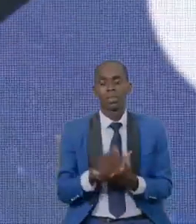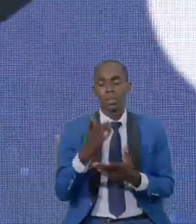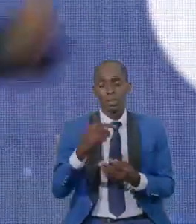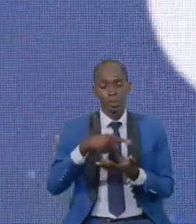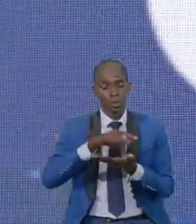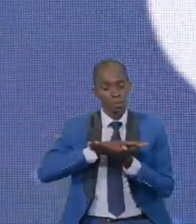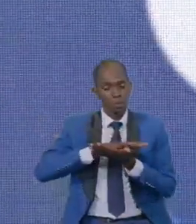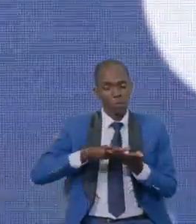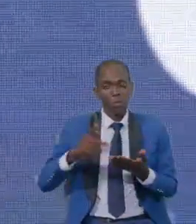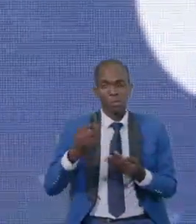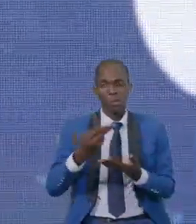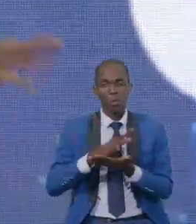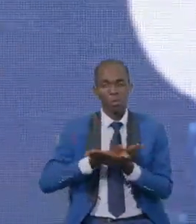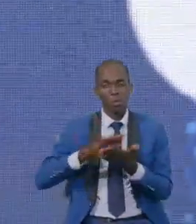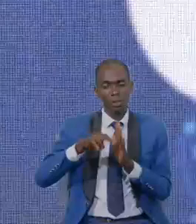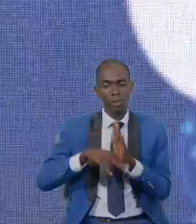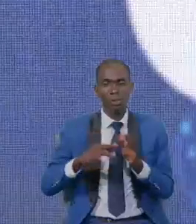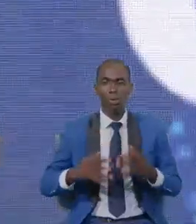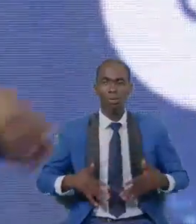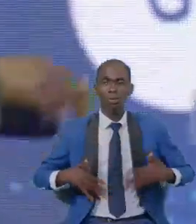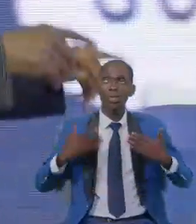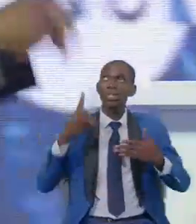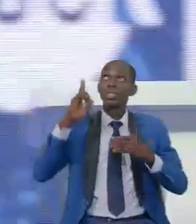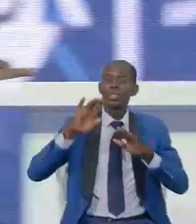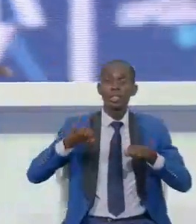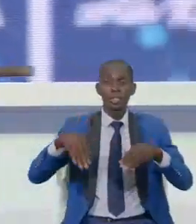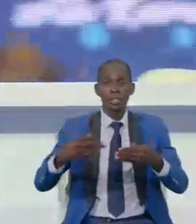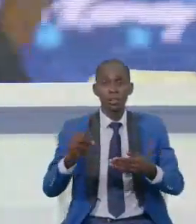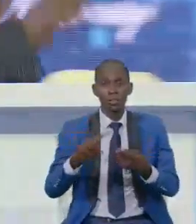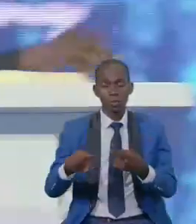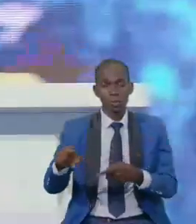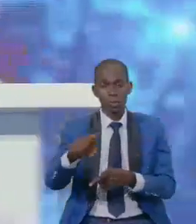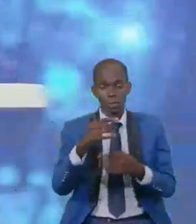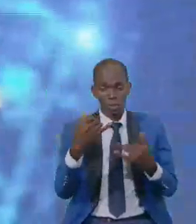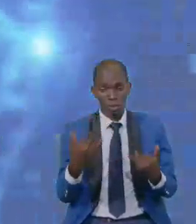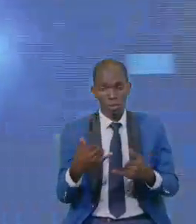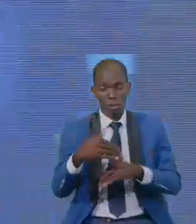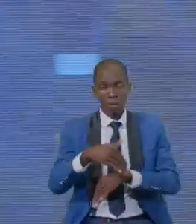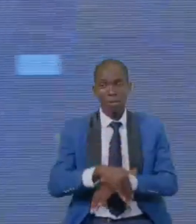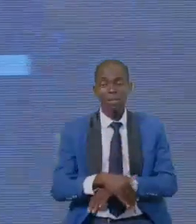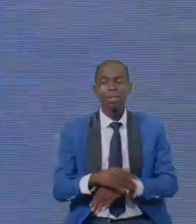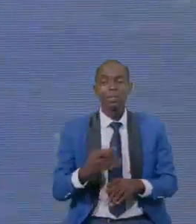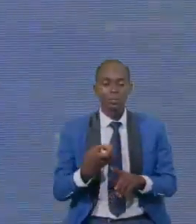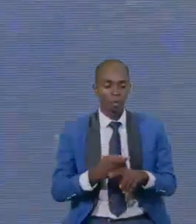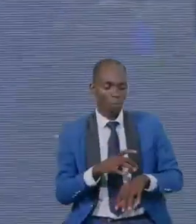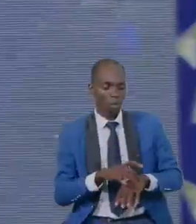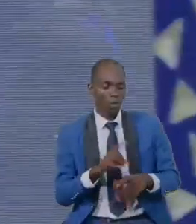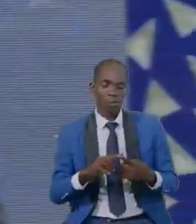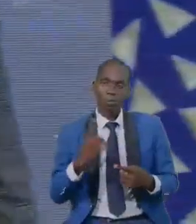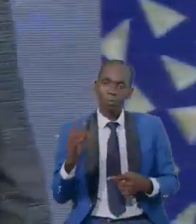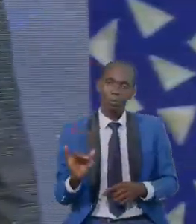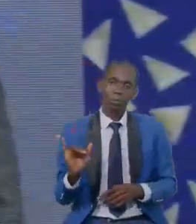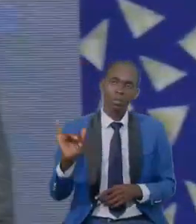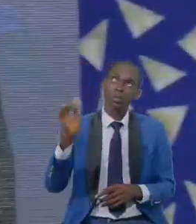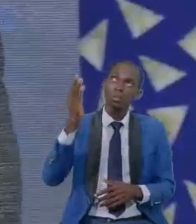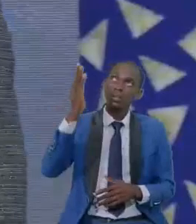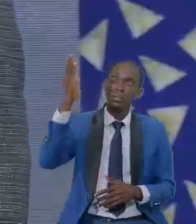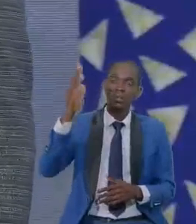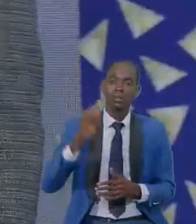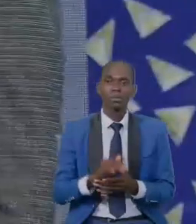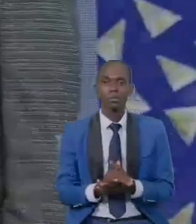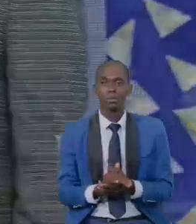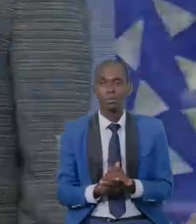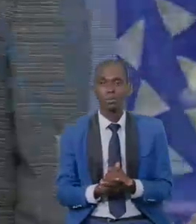the holiness of life he gives you tonight from earth to eternity.